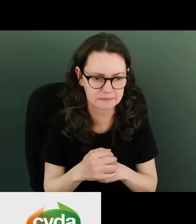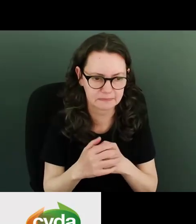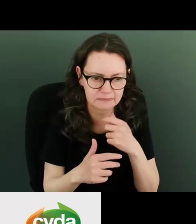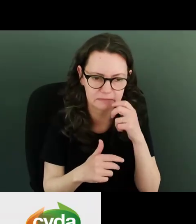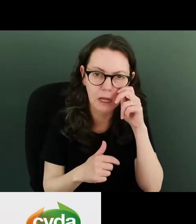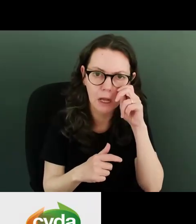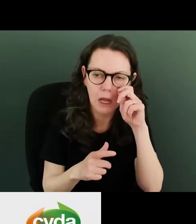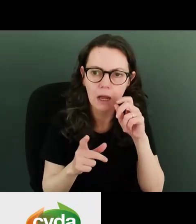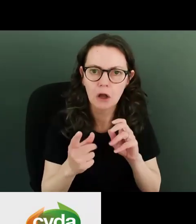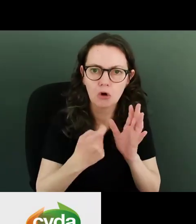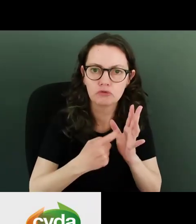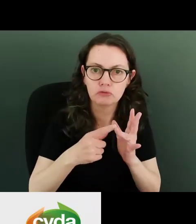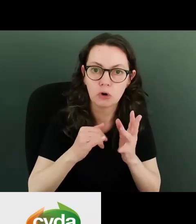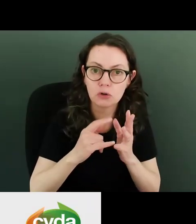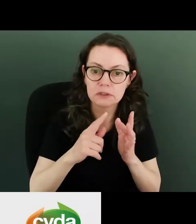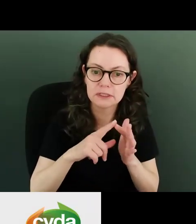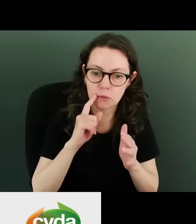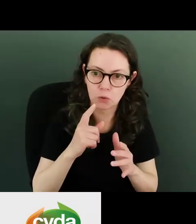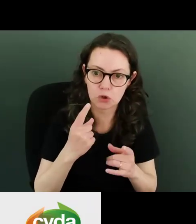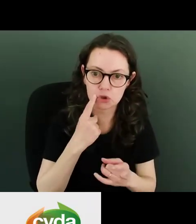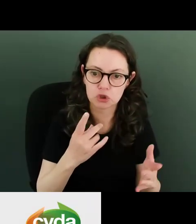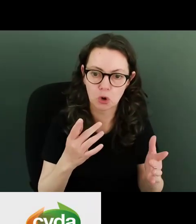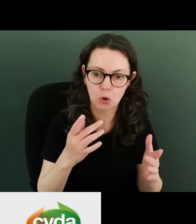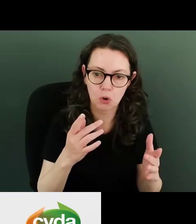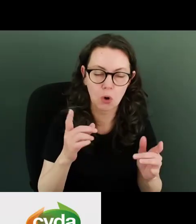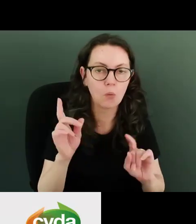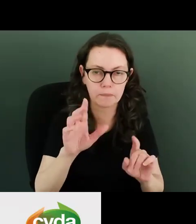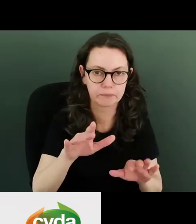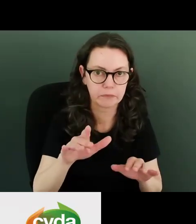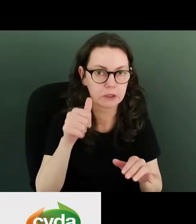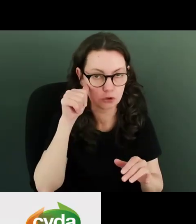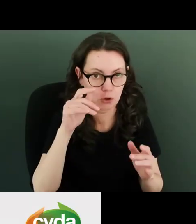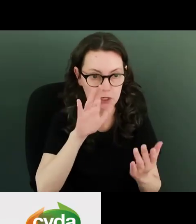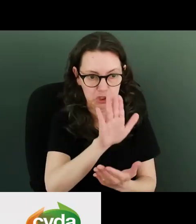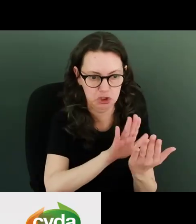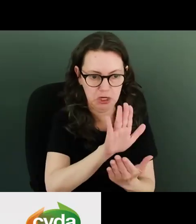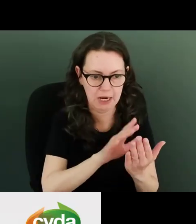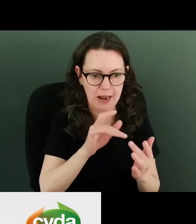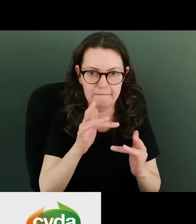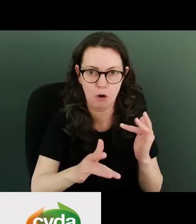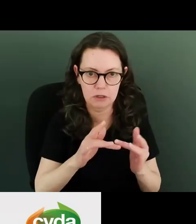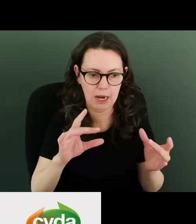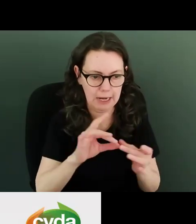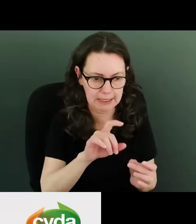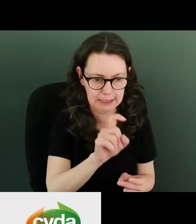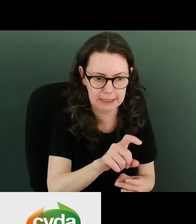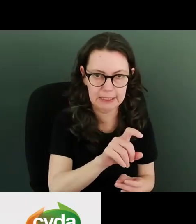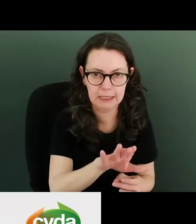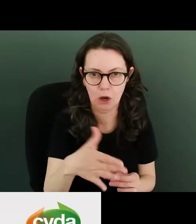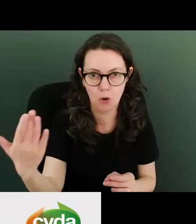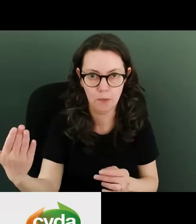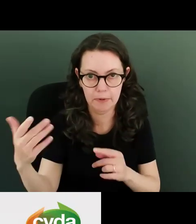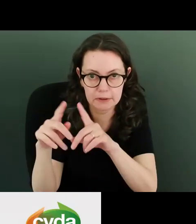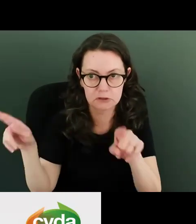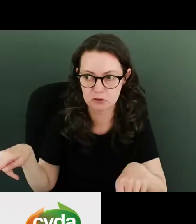I know, Rosie, you'll be sharing the website link in the chat, so feel free to go ahead and take a look at the resources.